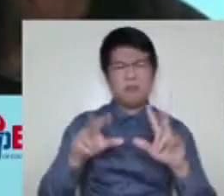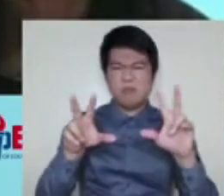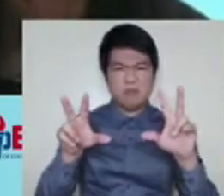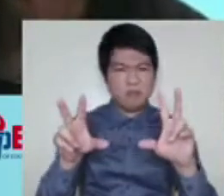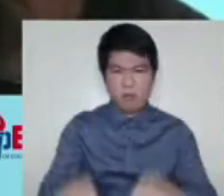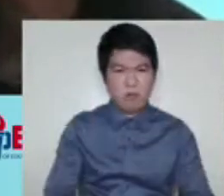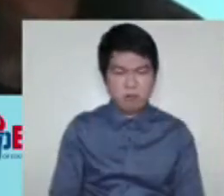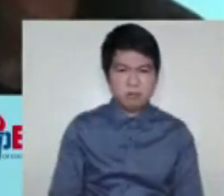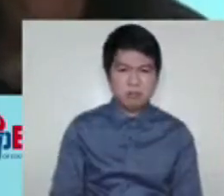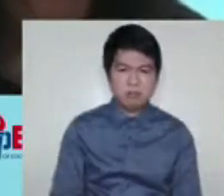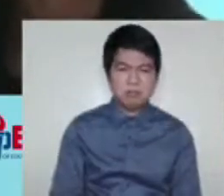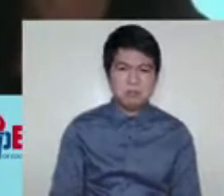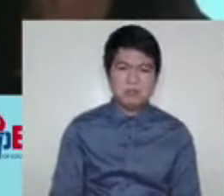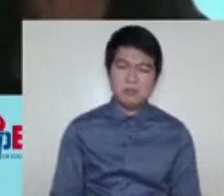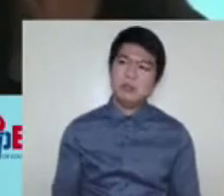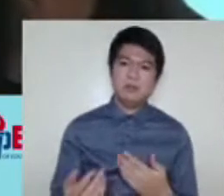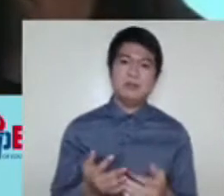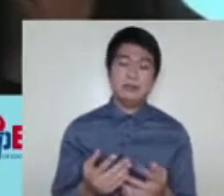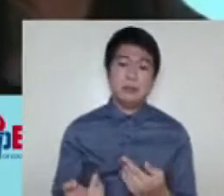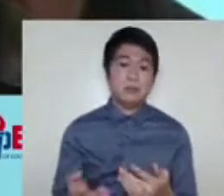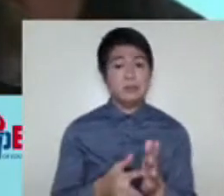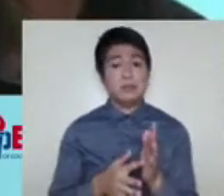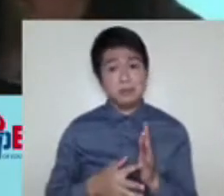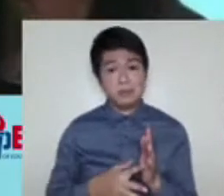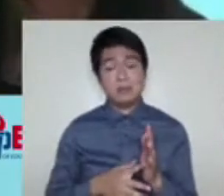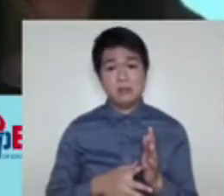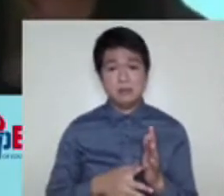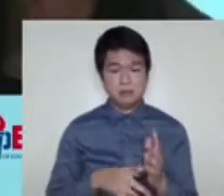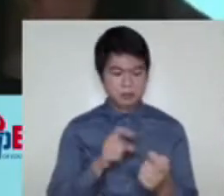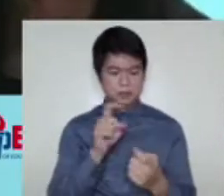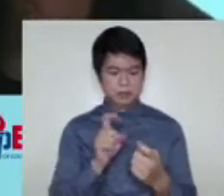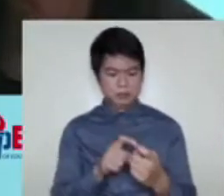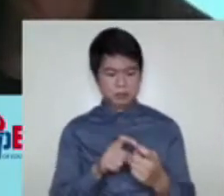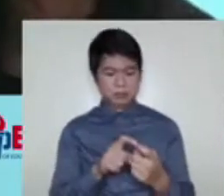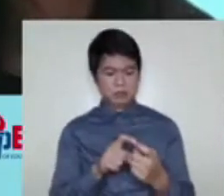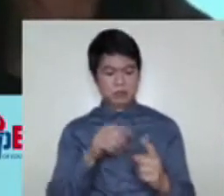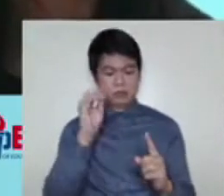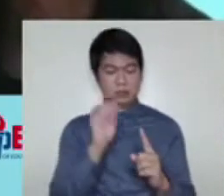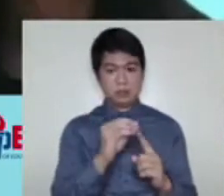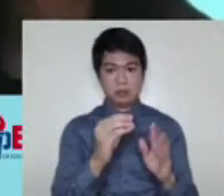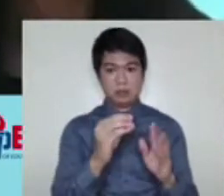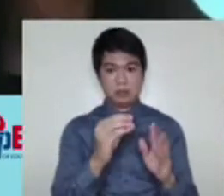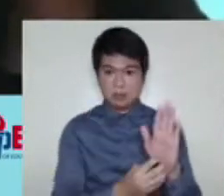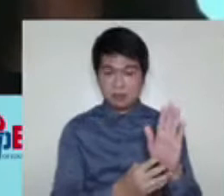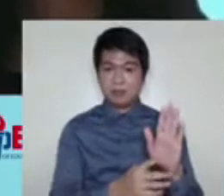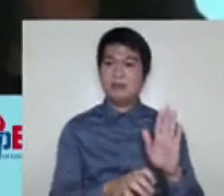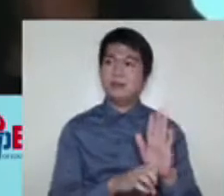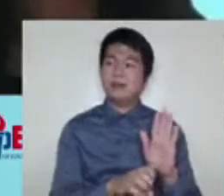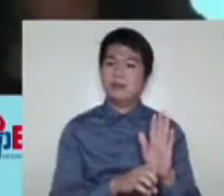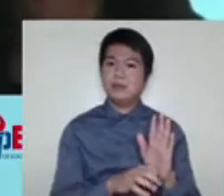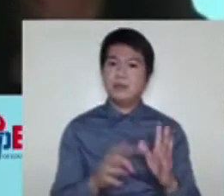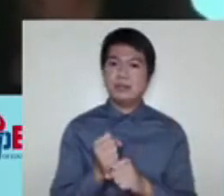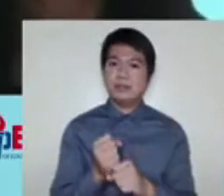being requested for a particular indicator, for example, it says there that to get an outstanding, you just need